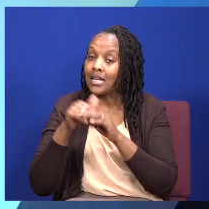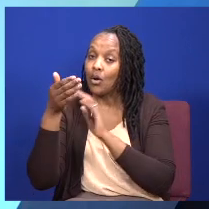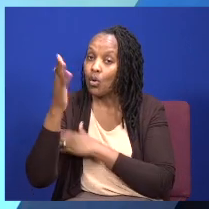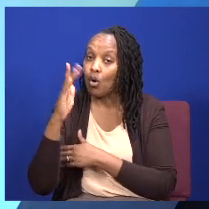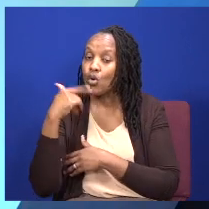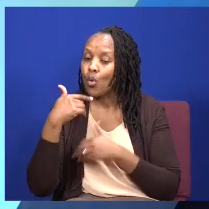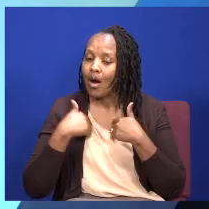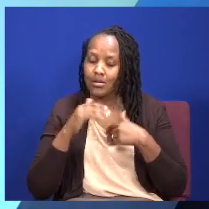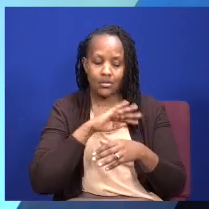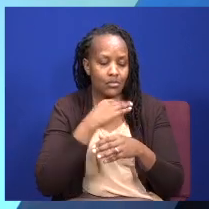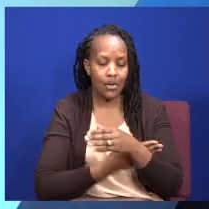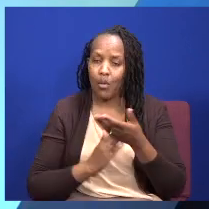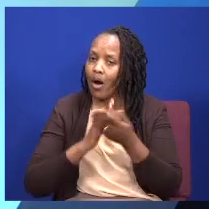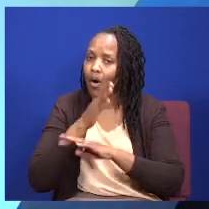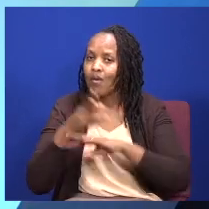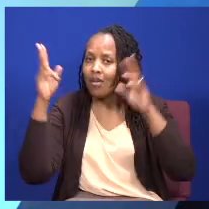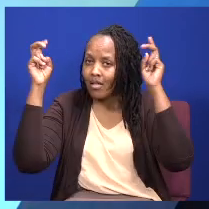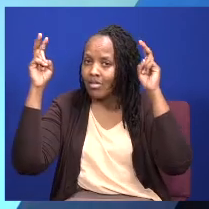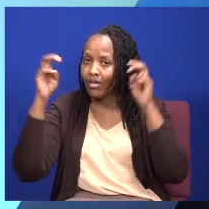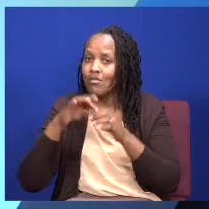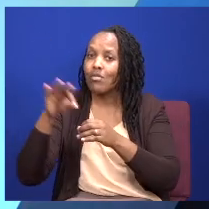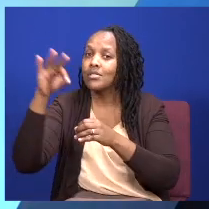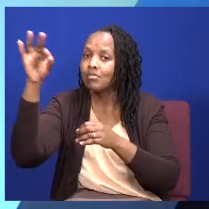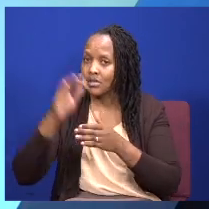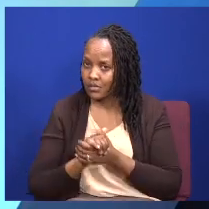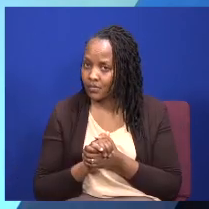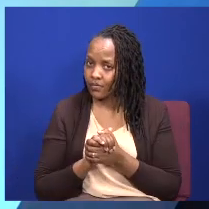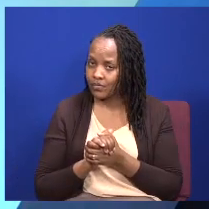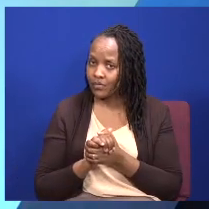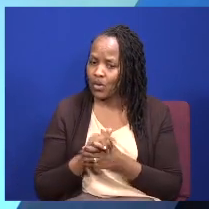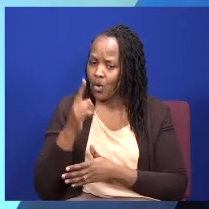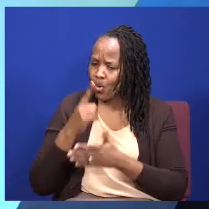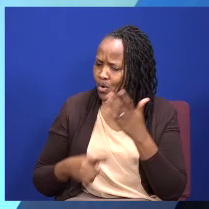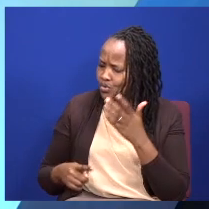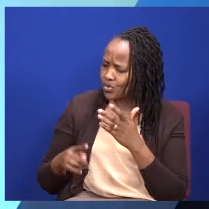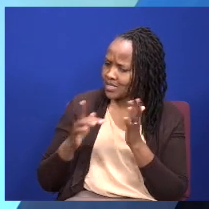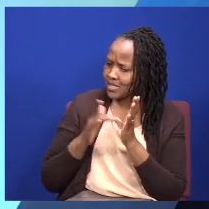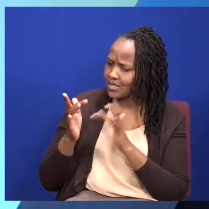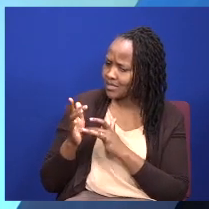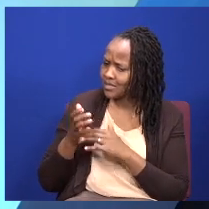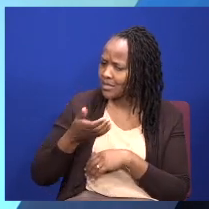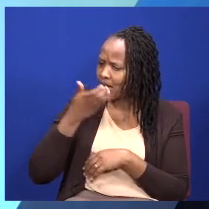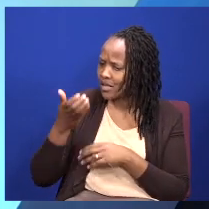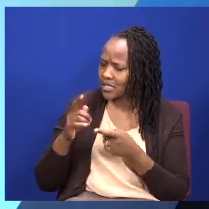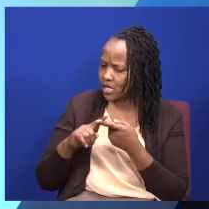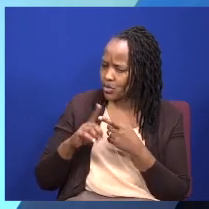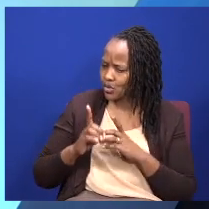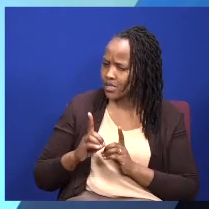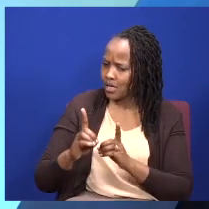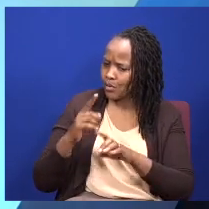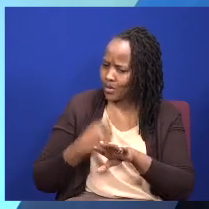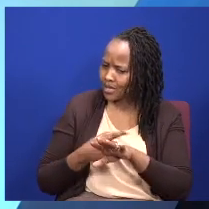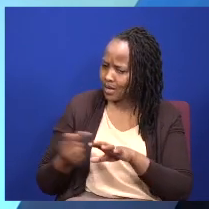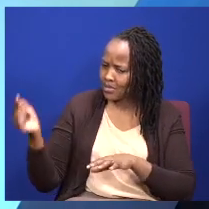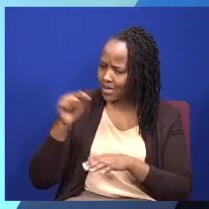spirit. And what was Jesus' response to the disciples when he asked them, when they came to him